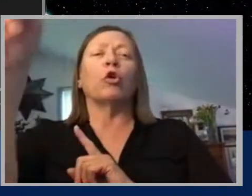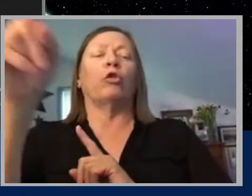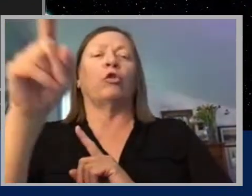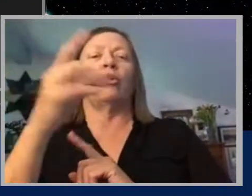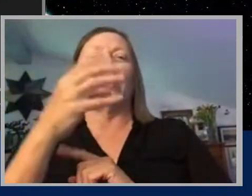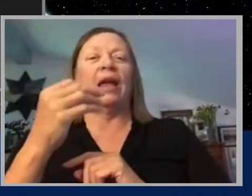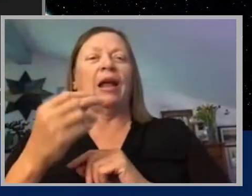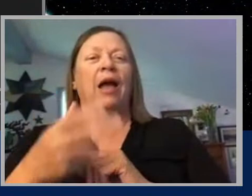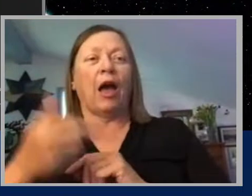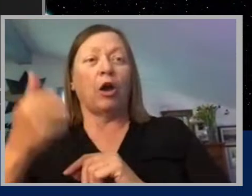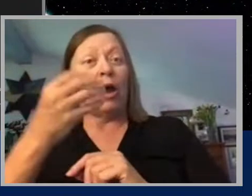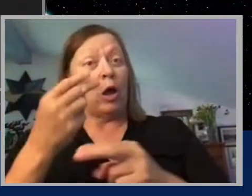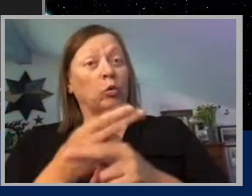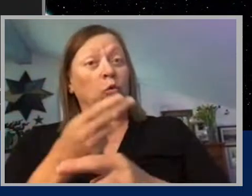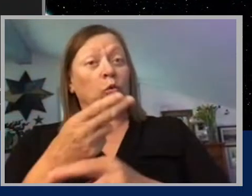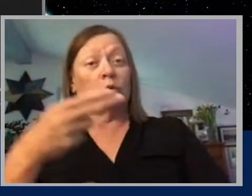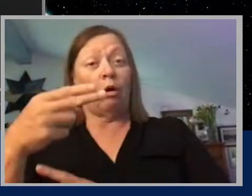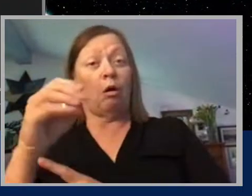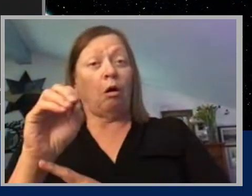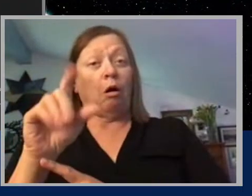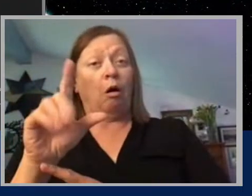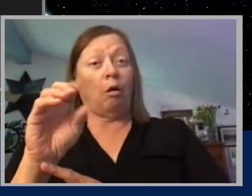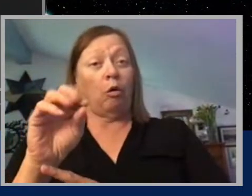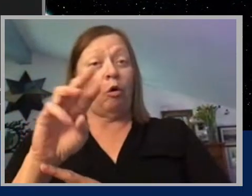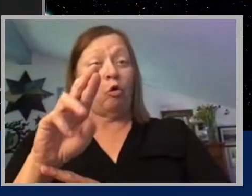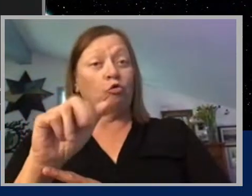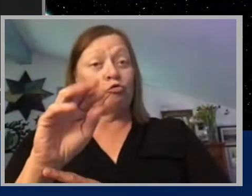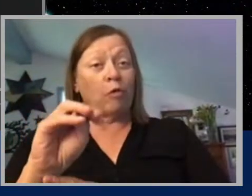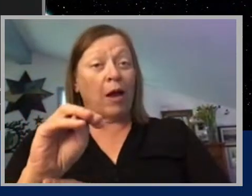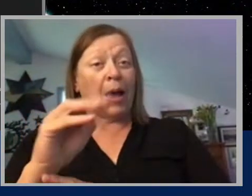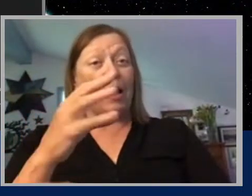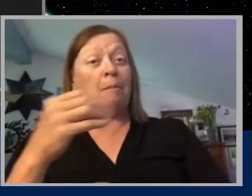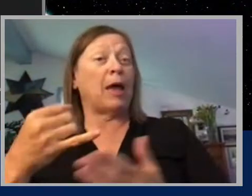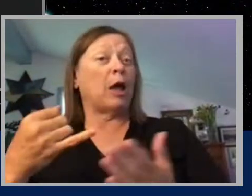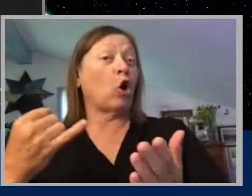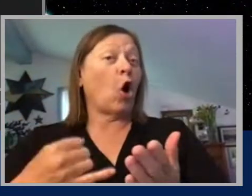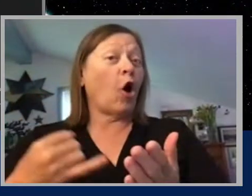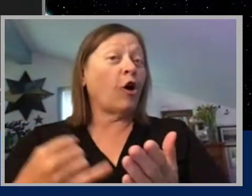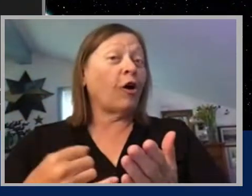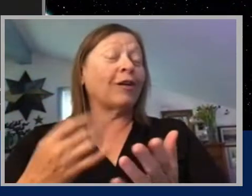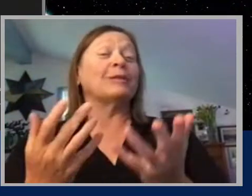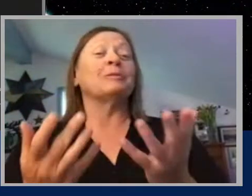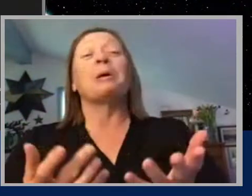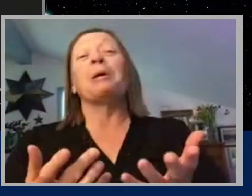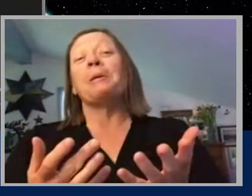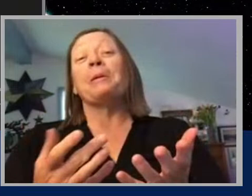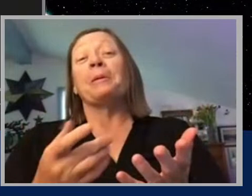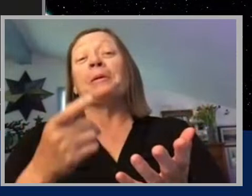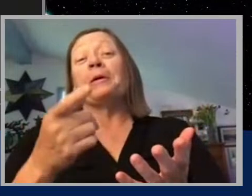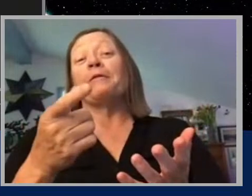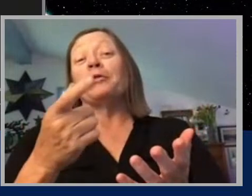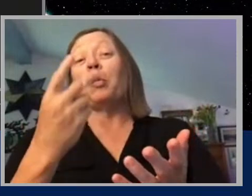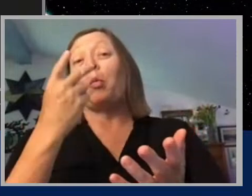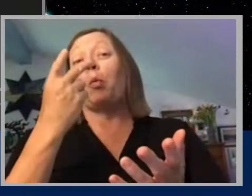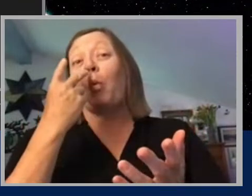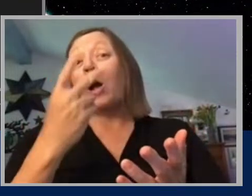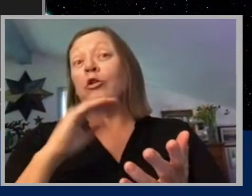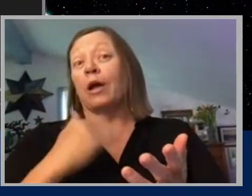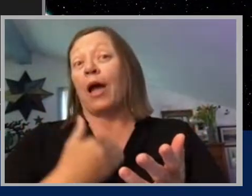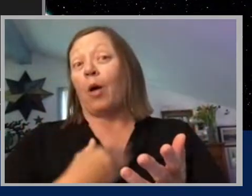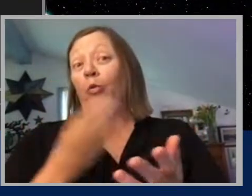using holograms and art to do so. We kind of talked about it a little bit, maybe if you happened to see our stream last month on